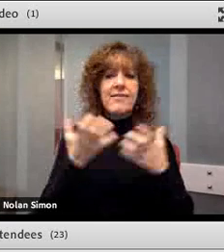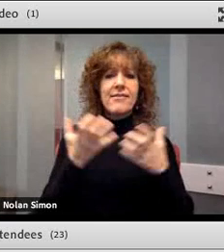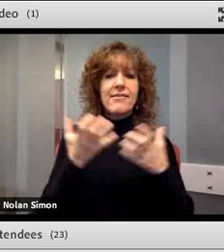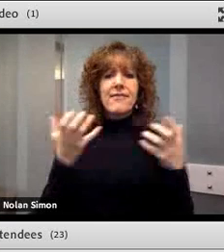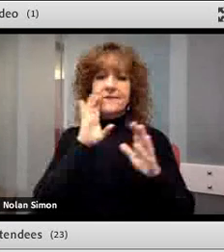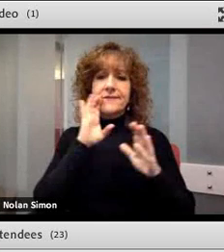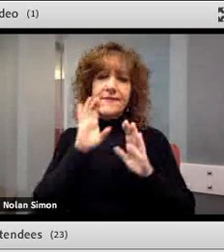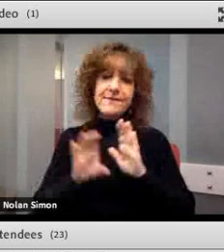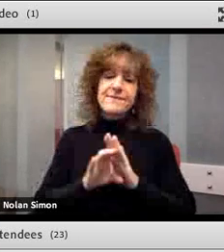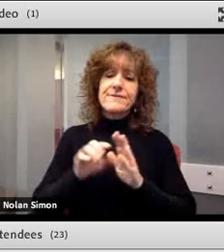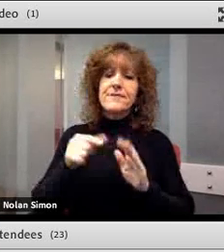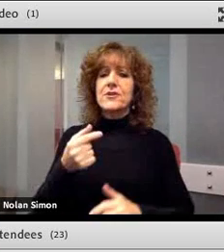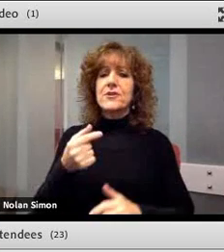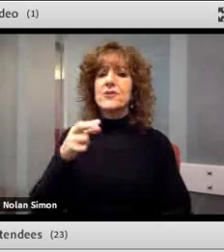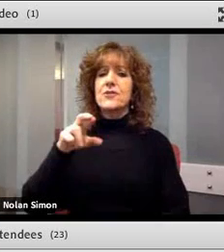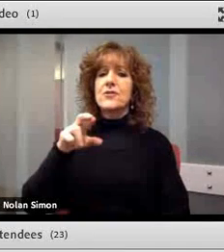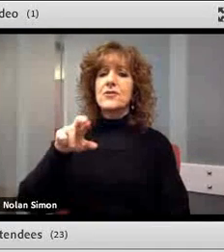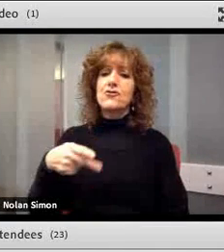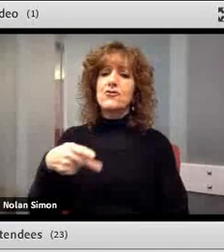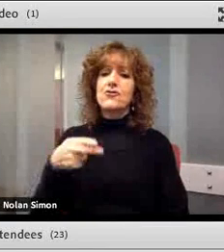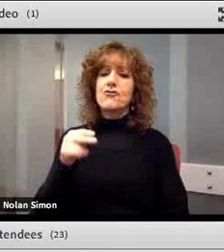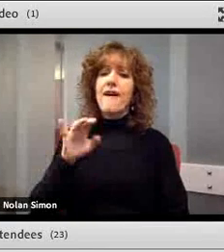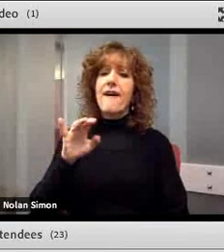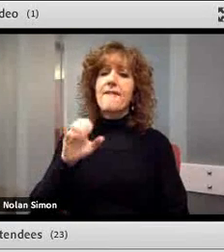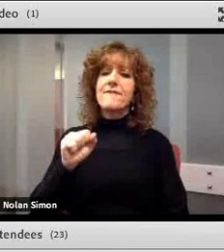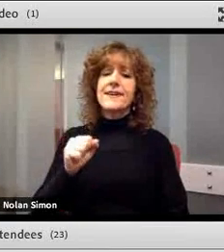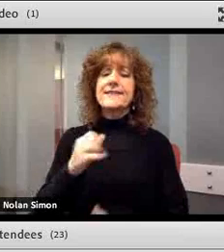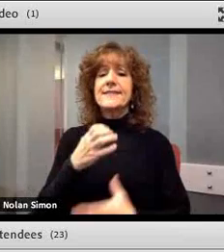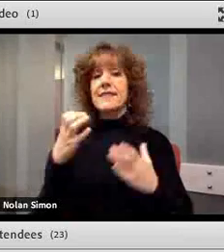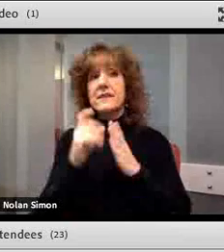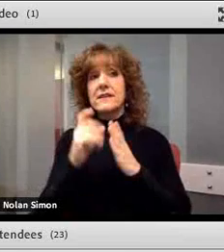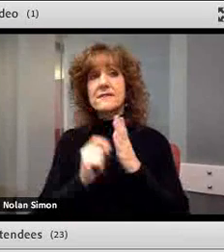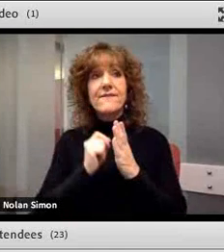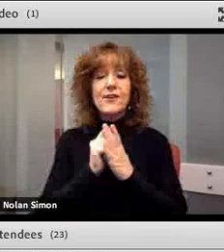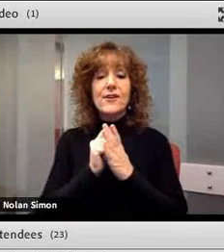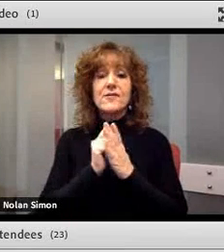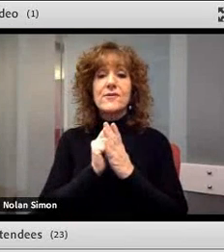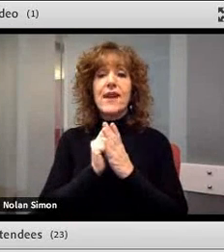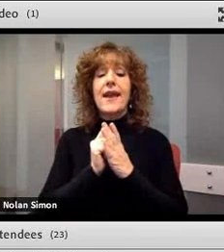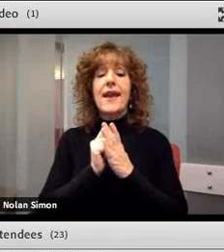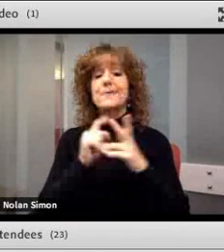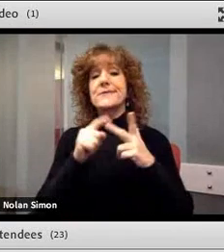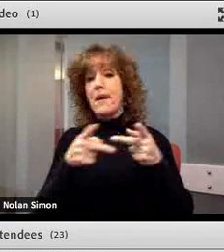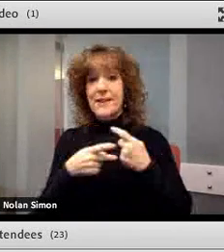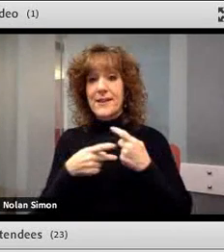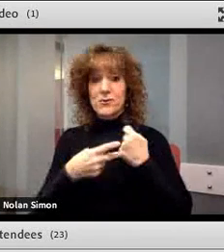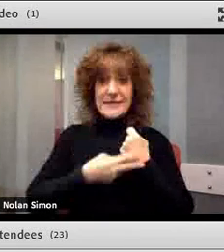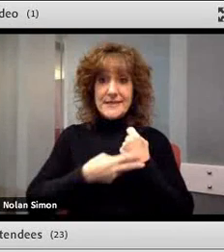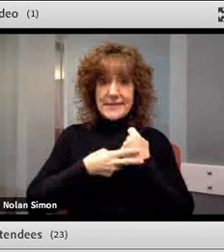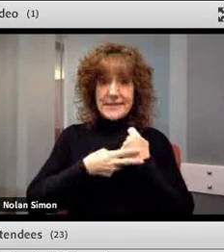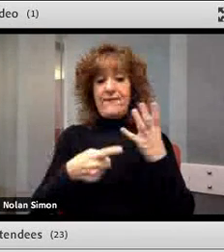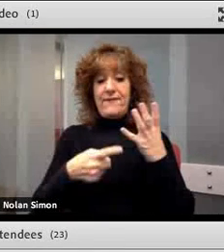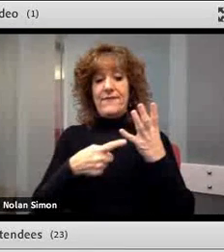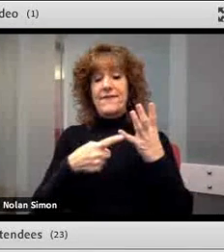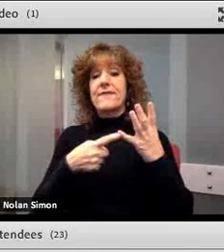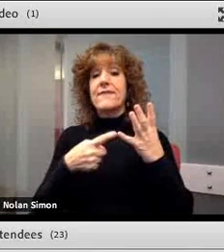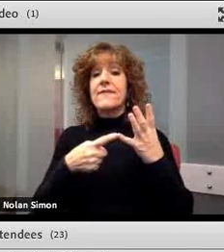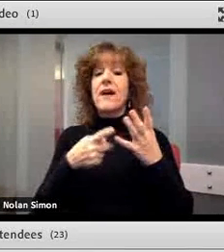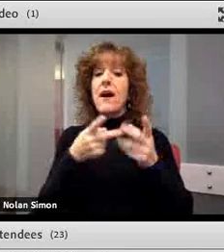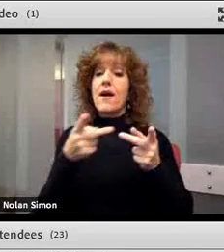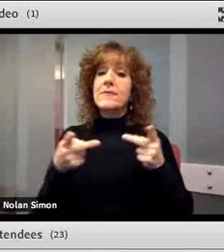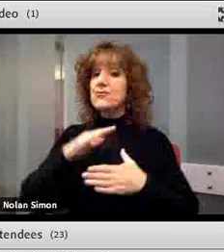of graphics, lots of videos, a place to save, and a place to share. And